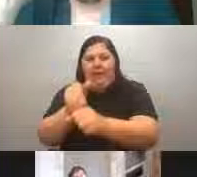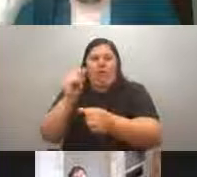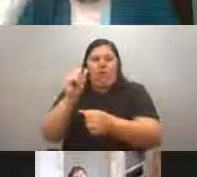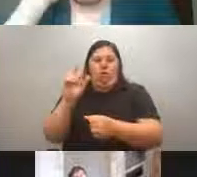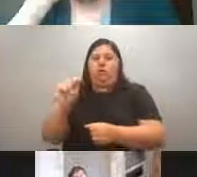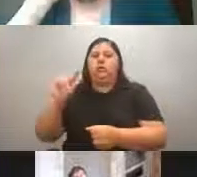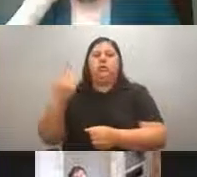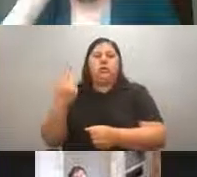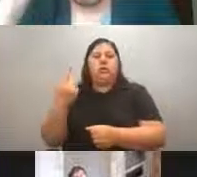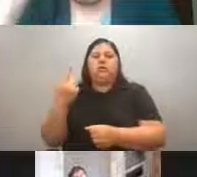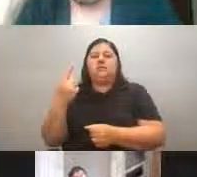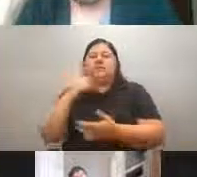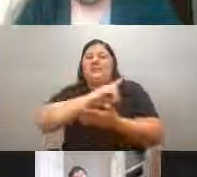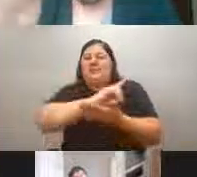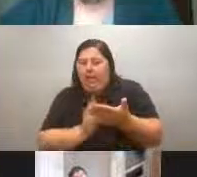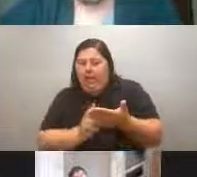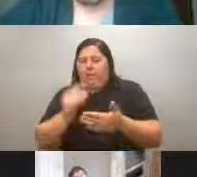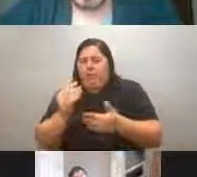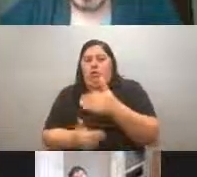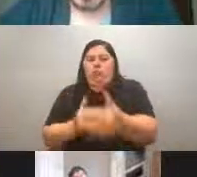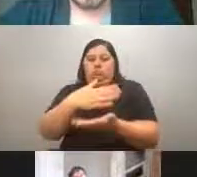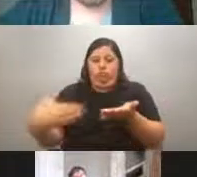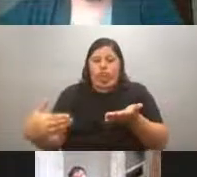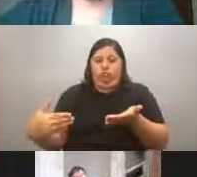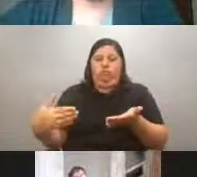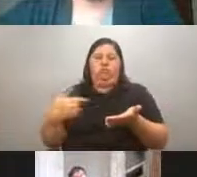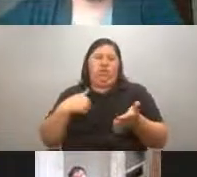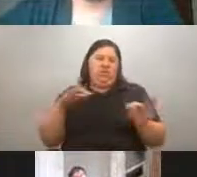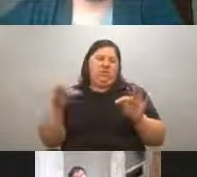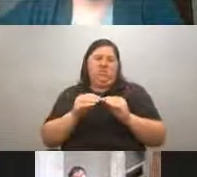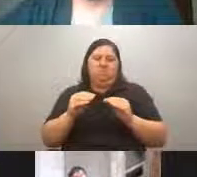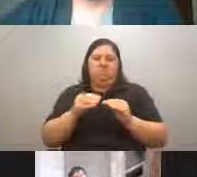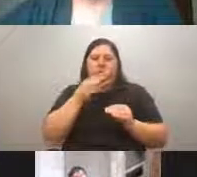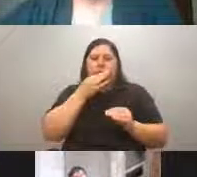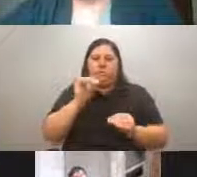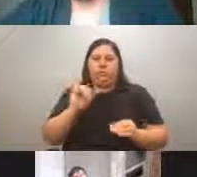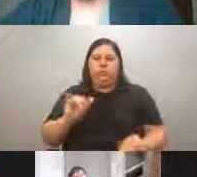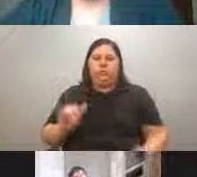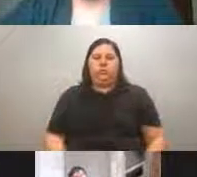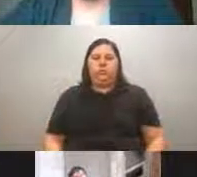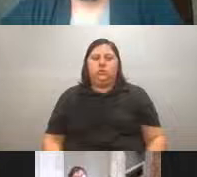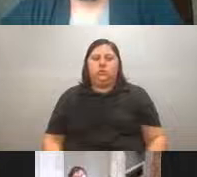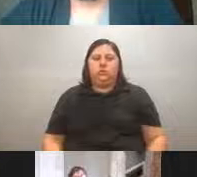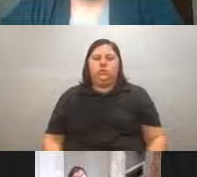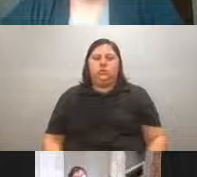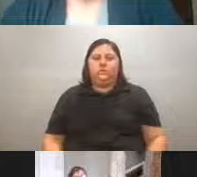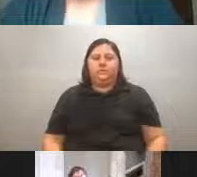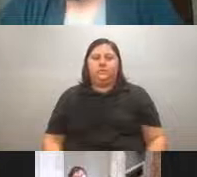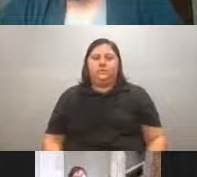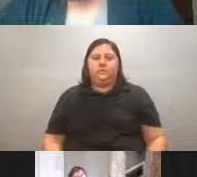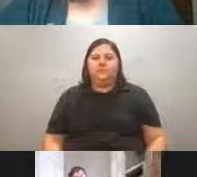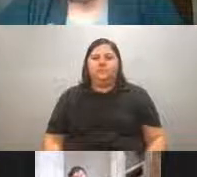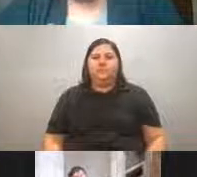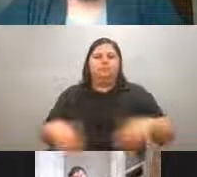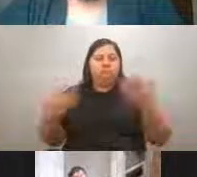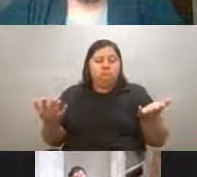for the mural design process. And I'll talk about that here in a minute. So our